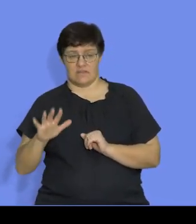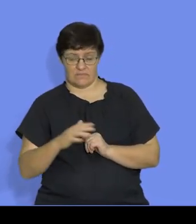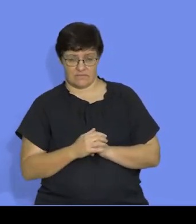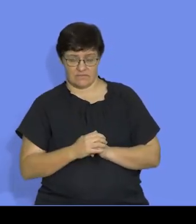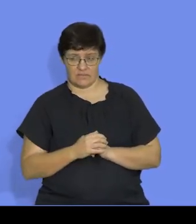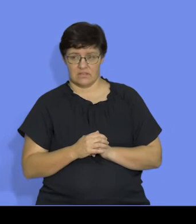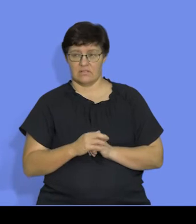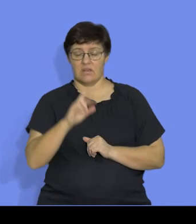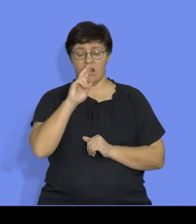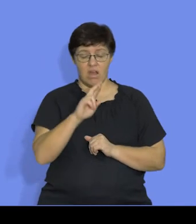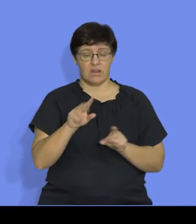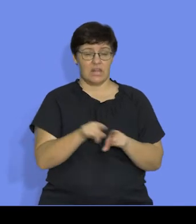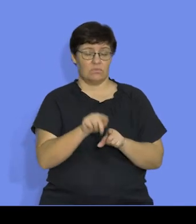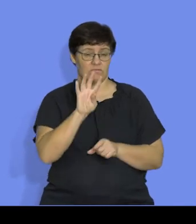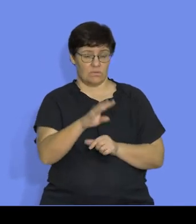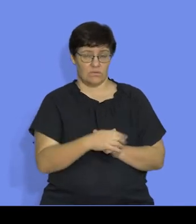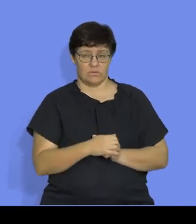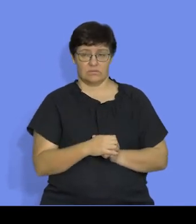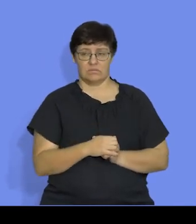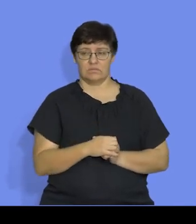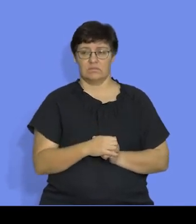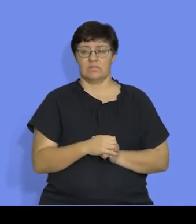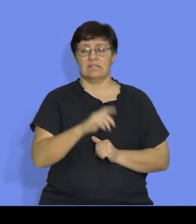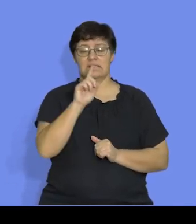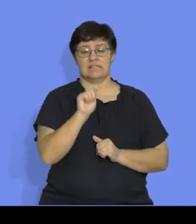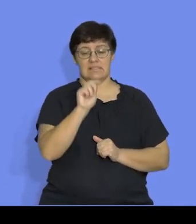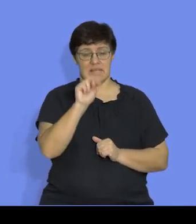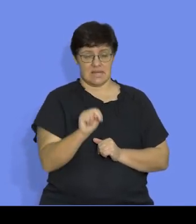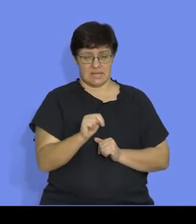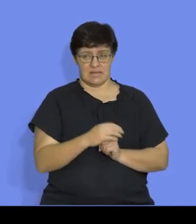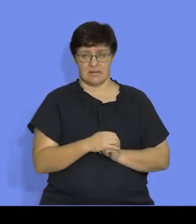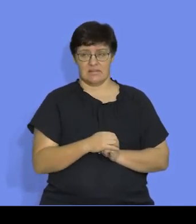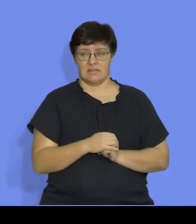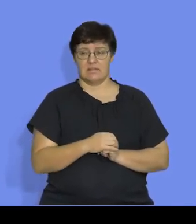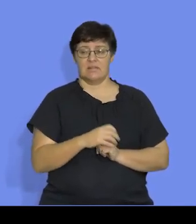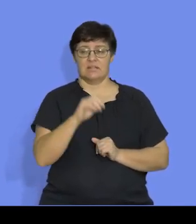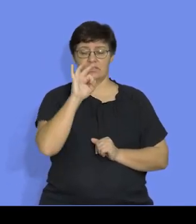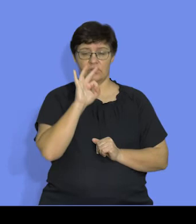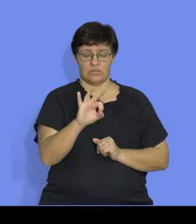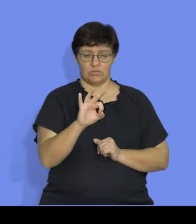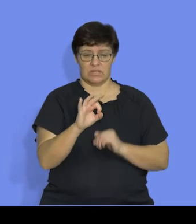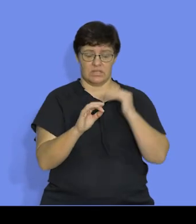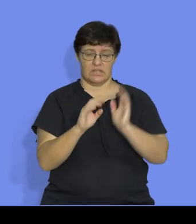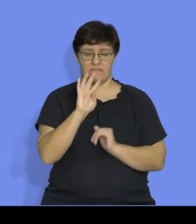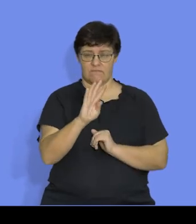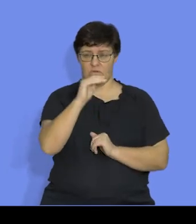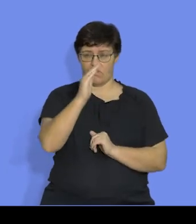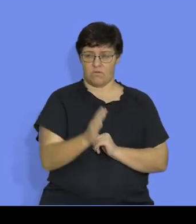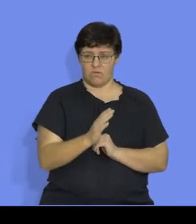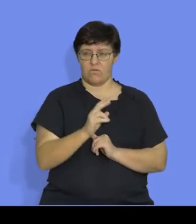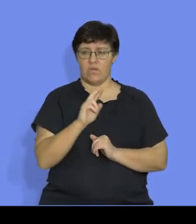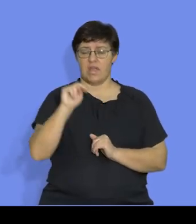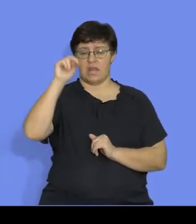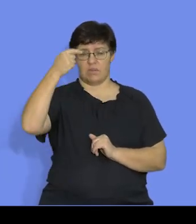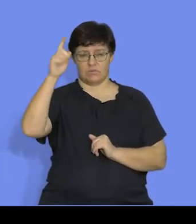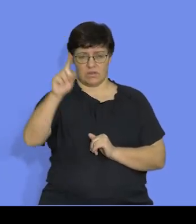going to do when R is equal to 4, Tn will be equal to 3 times 4 to the